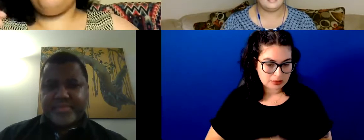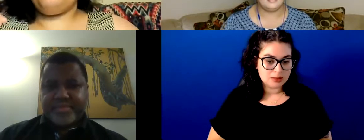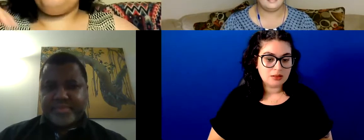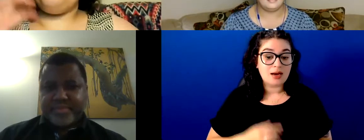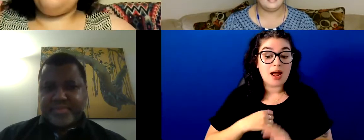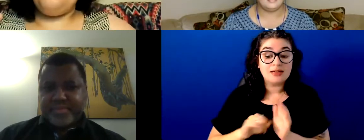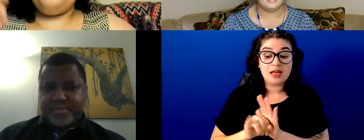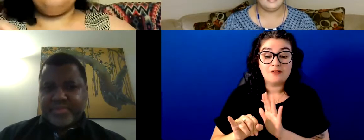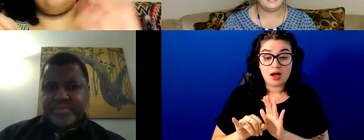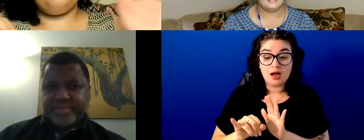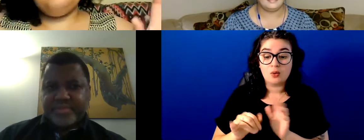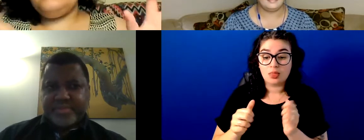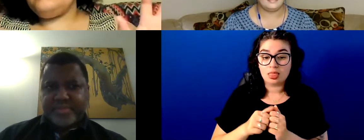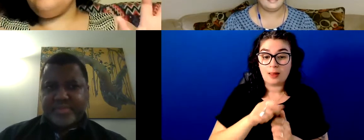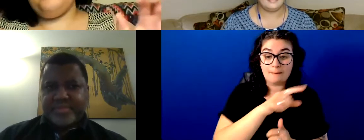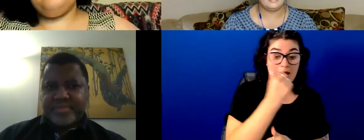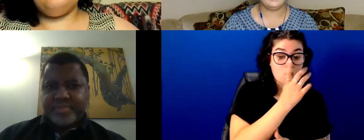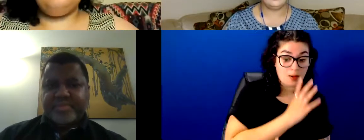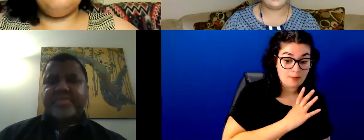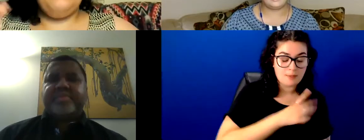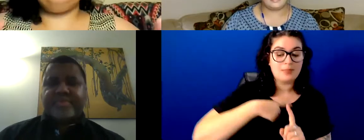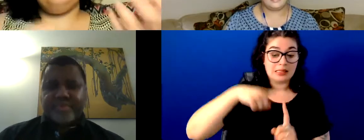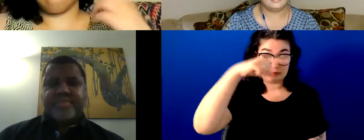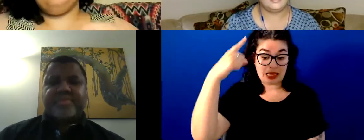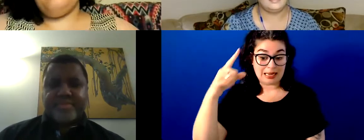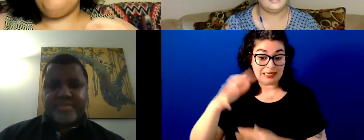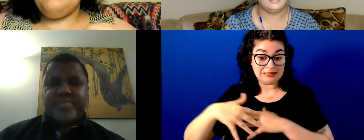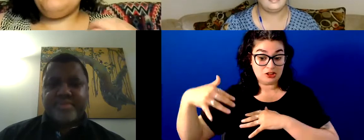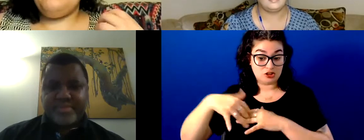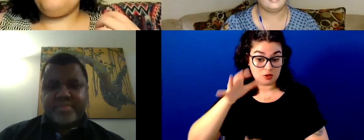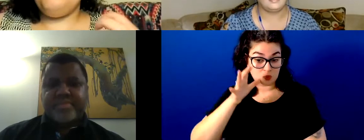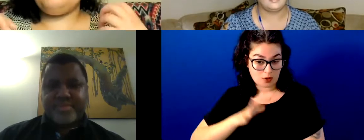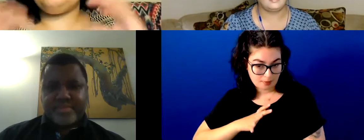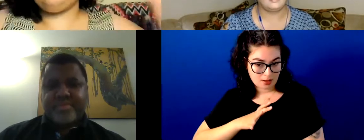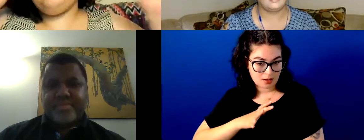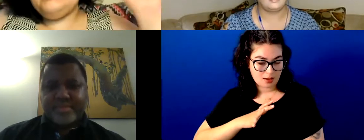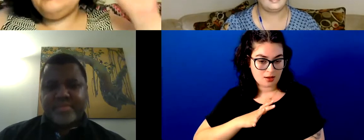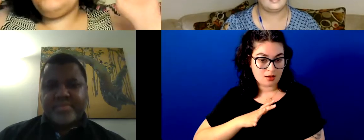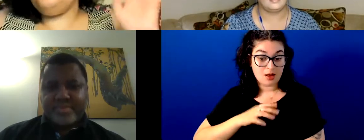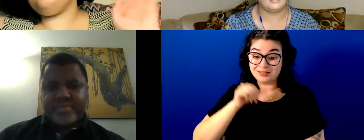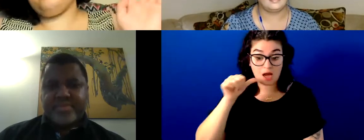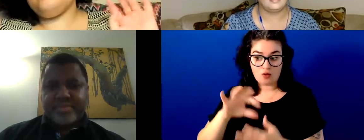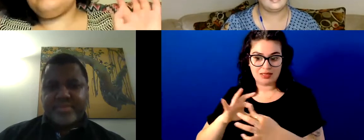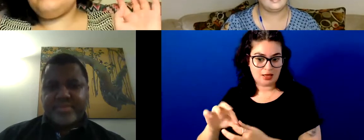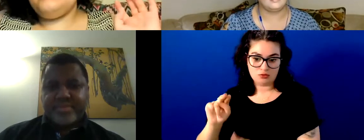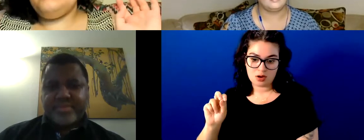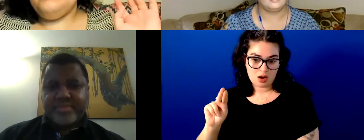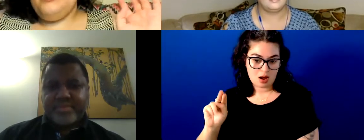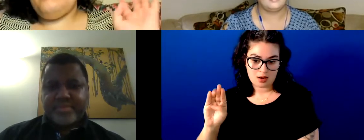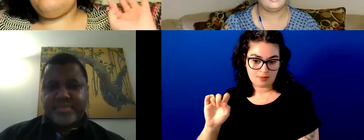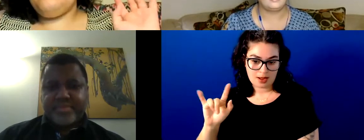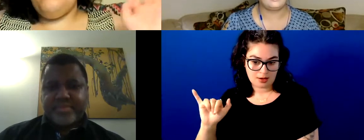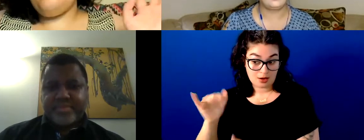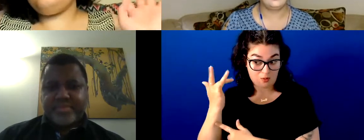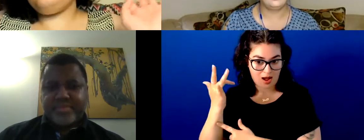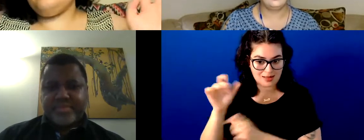strongly with like being a Black woman and a Black Indigenous woman outside of being non-binary, because society sees those 2 titles.